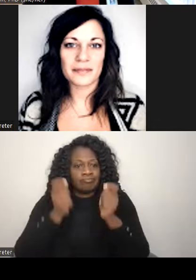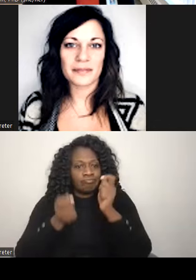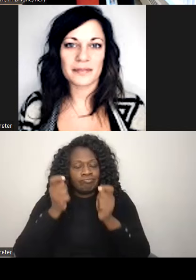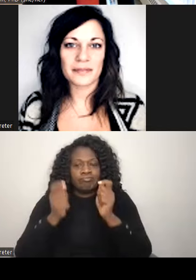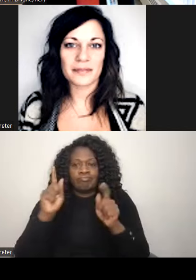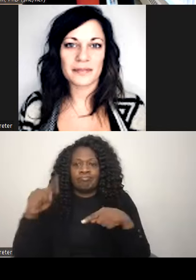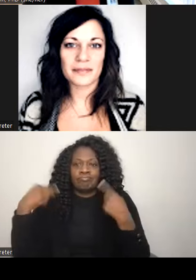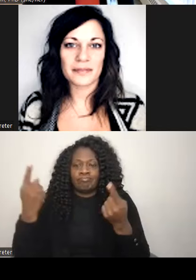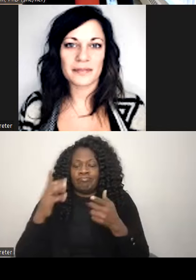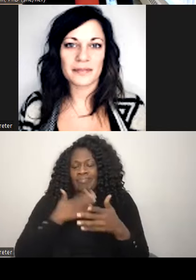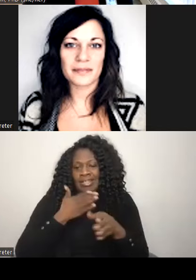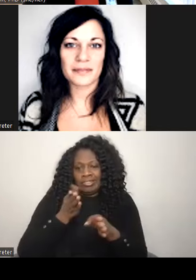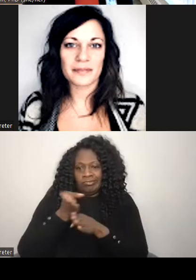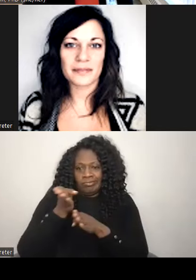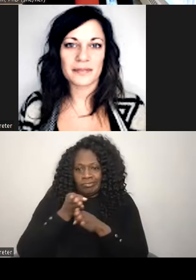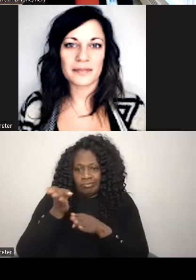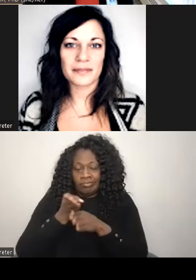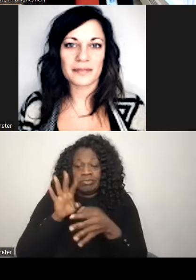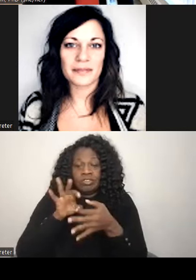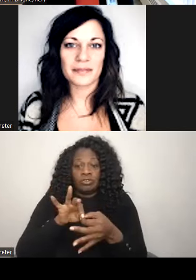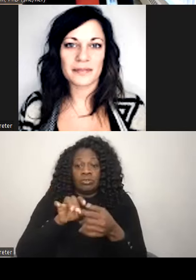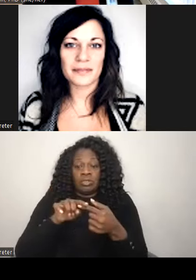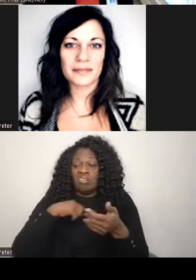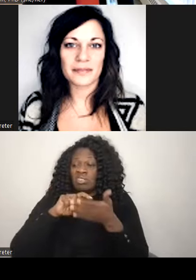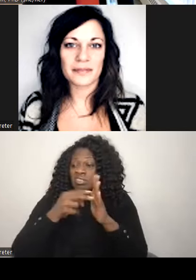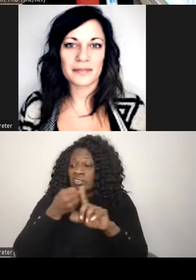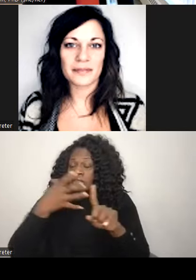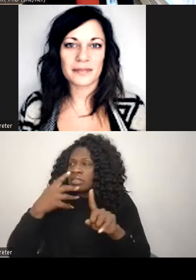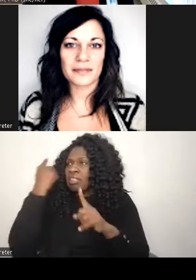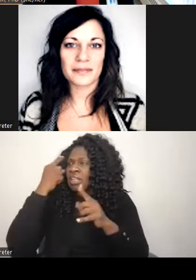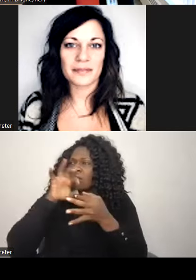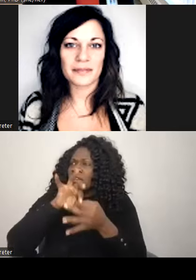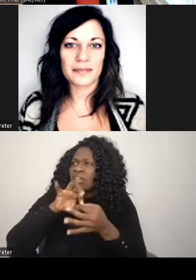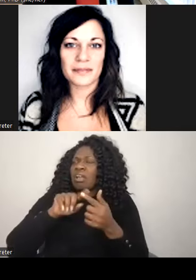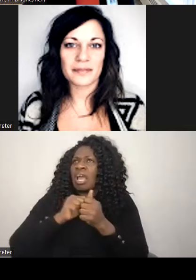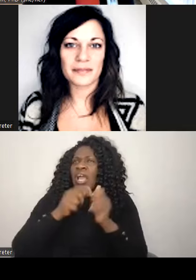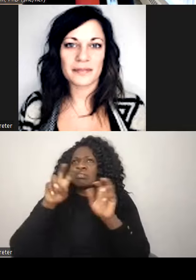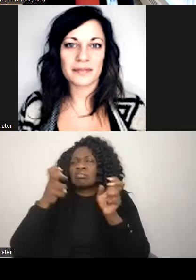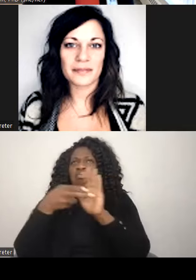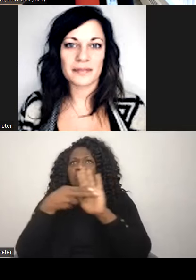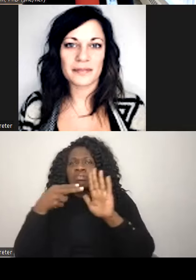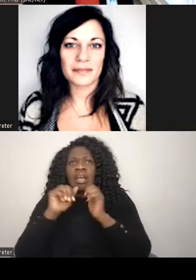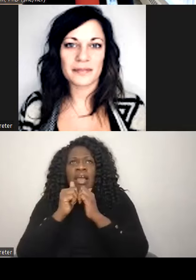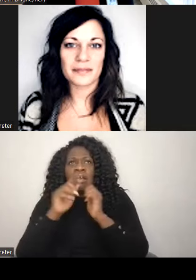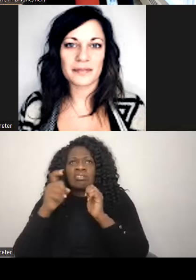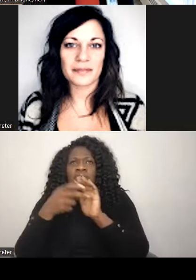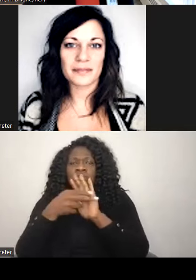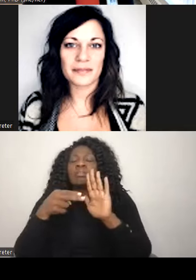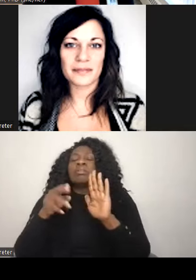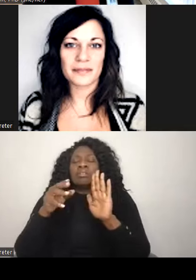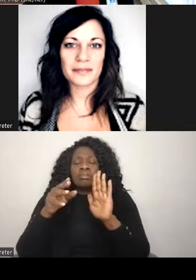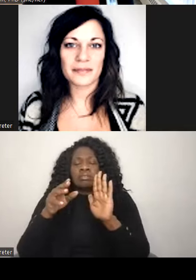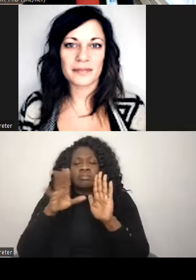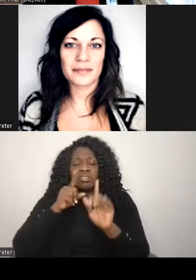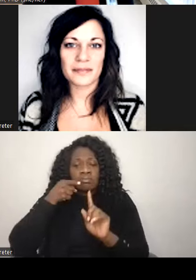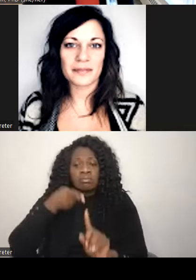even my career, in terms of how we define it, how we think about it, how it's diagnosed. But at its core,